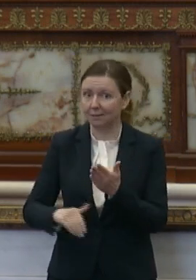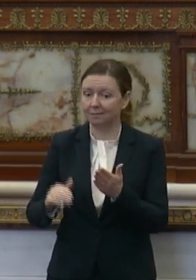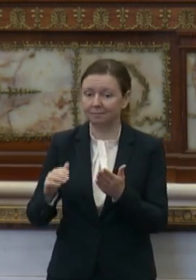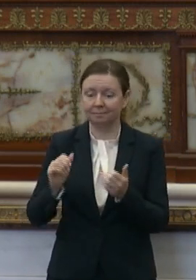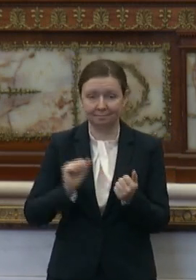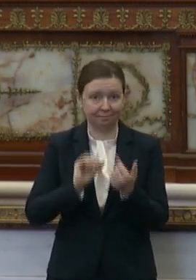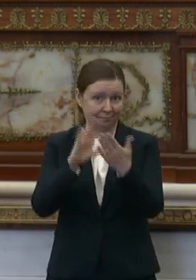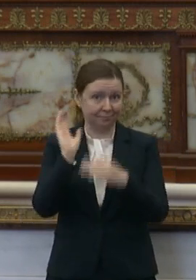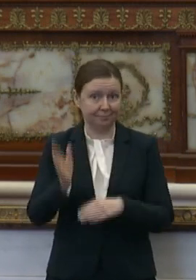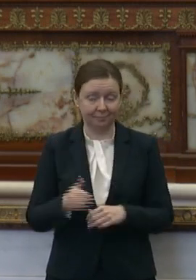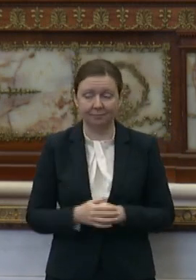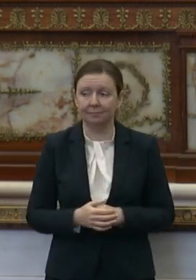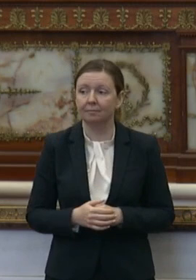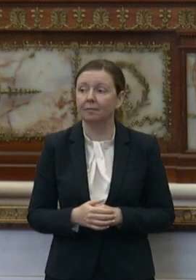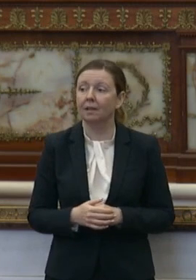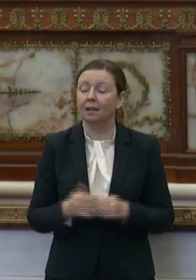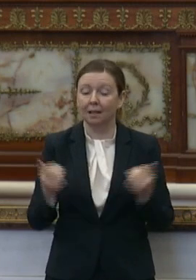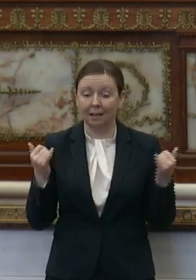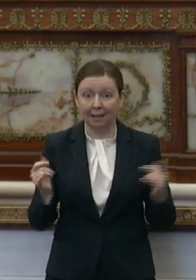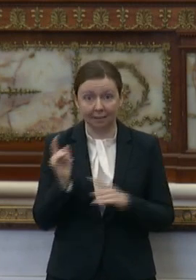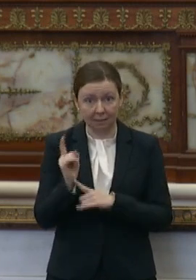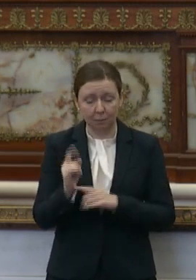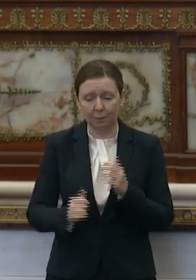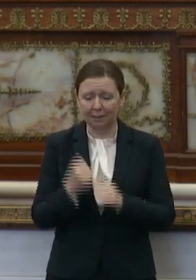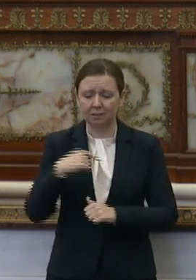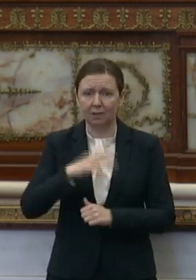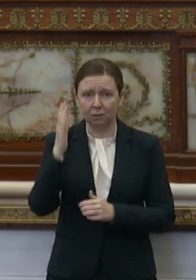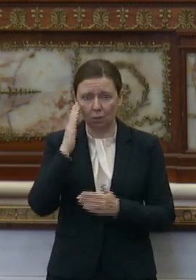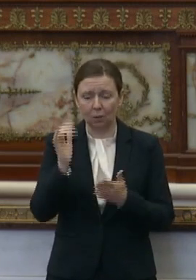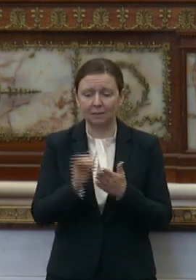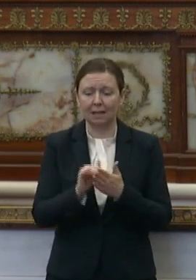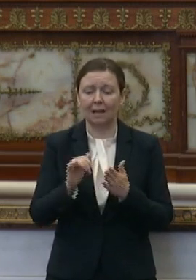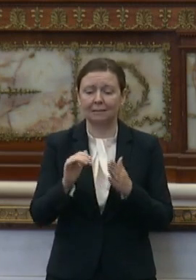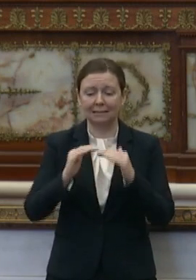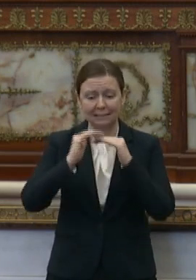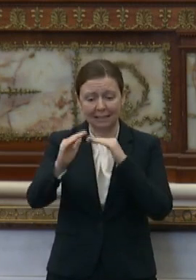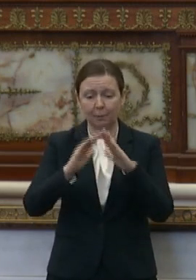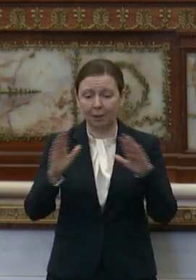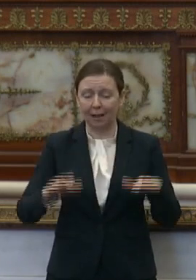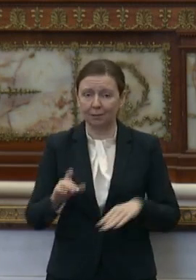come before them. And in this moment, each of us knows that stable housing is as